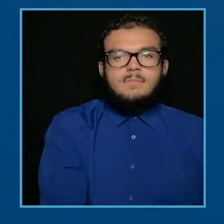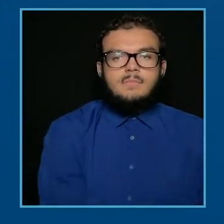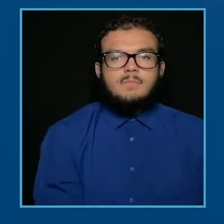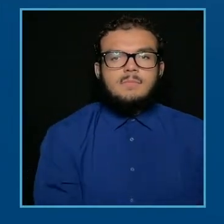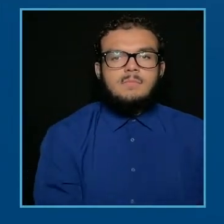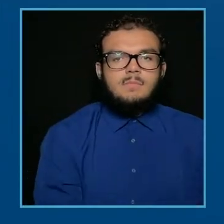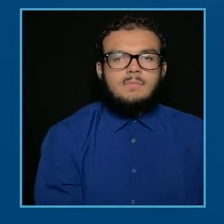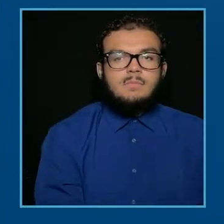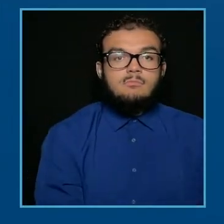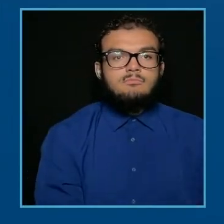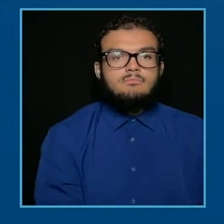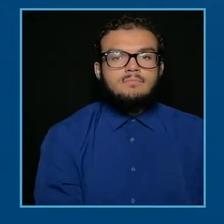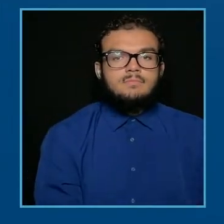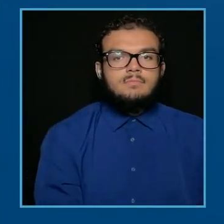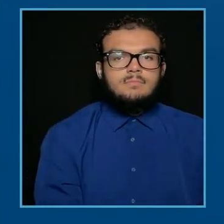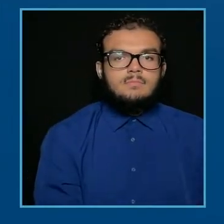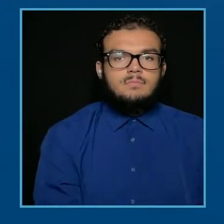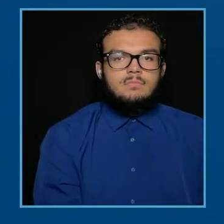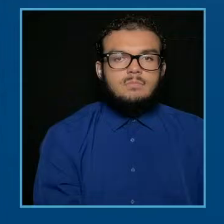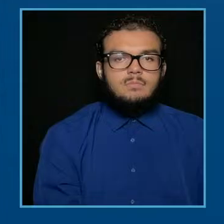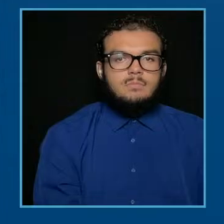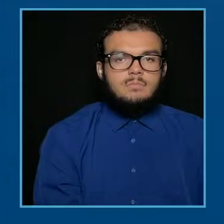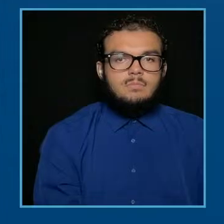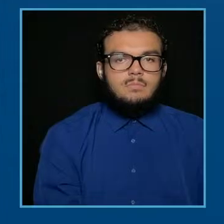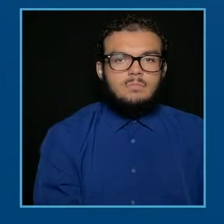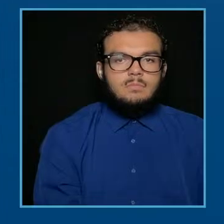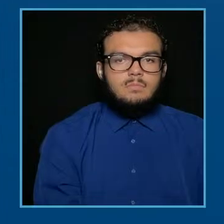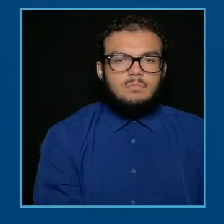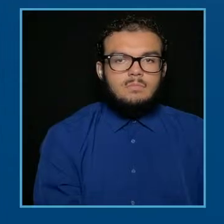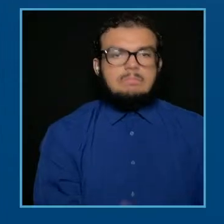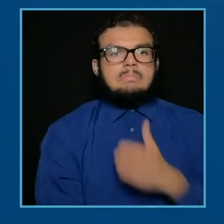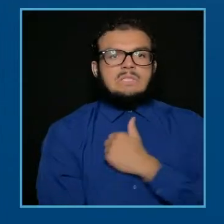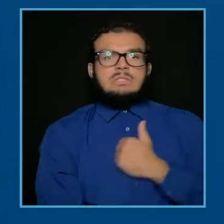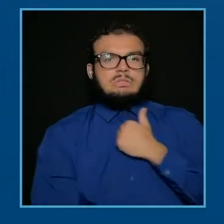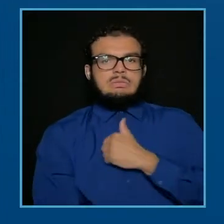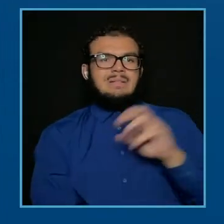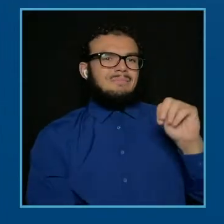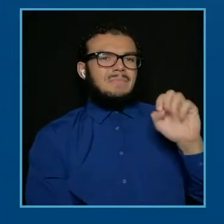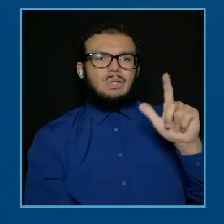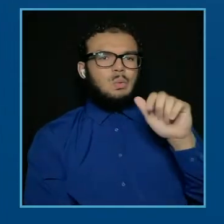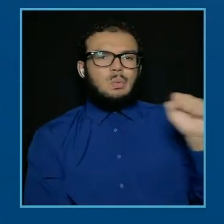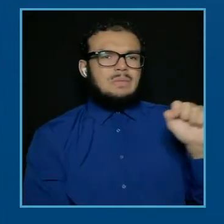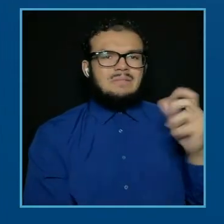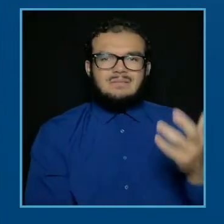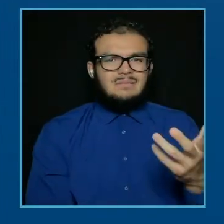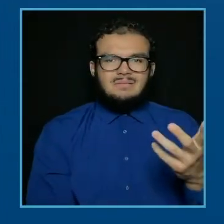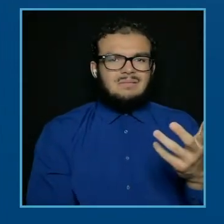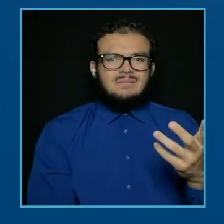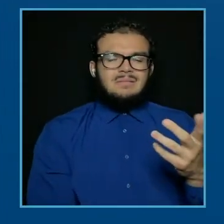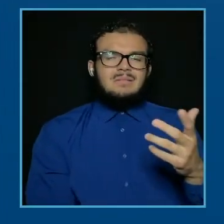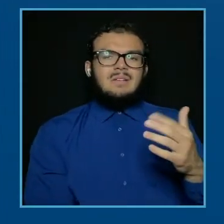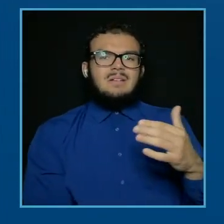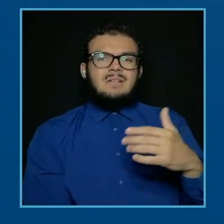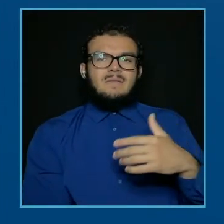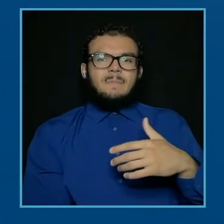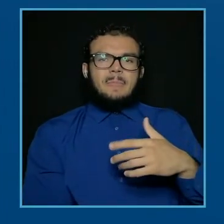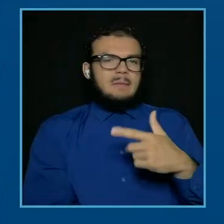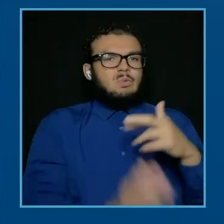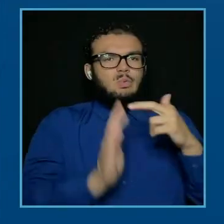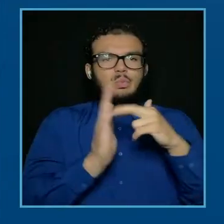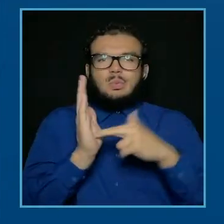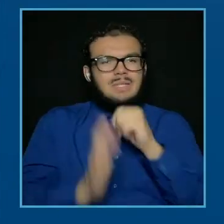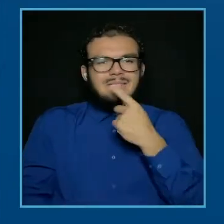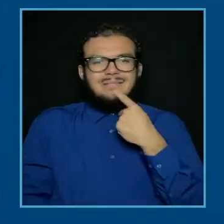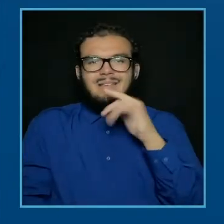Go ahead. Yeah, I'm sorry, Ms. Lucas. That's simply not what the rules say.